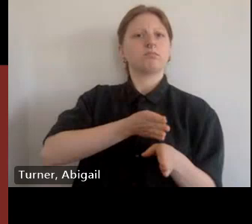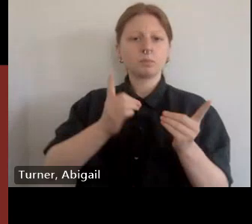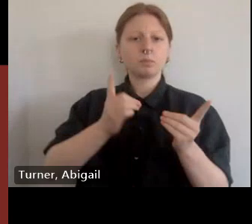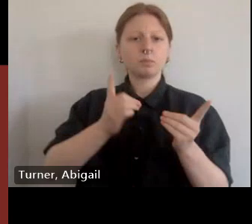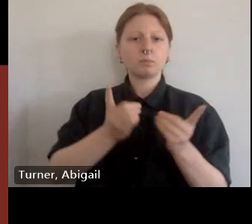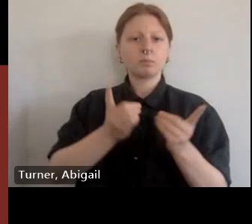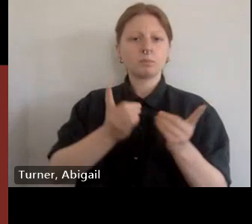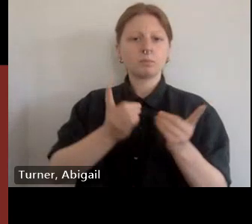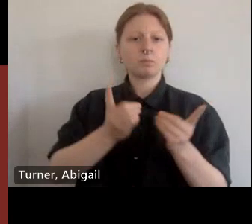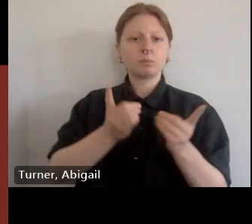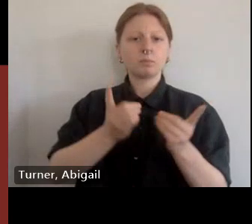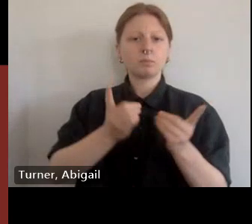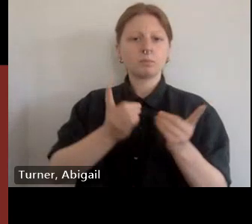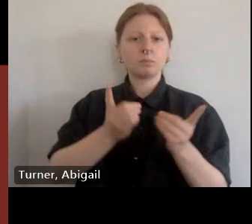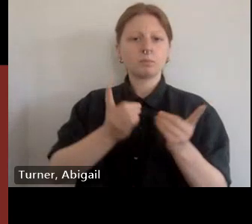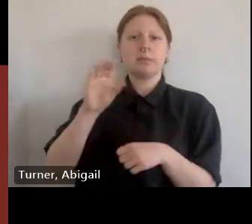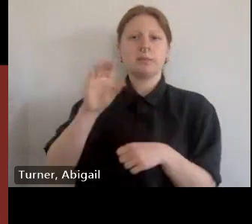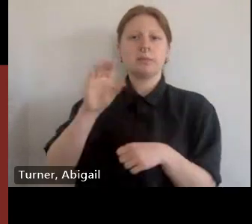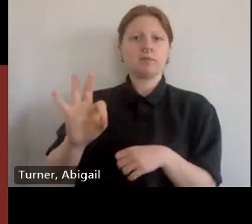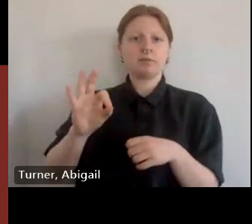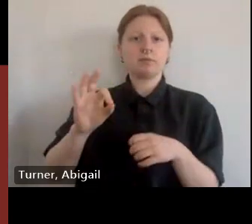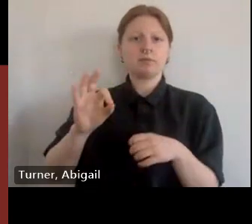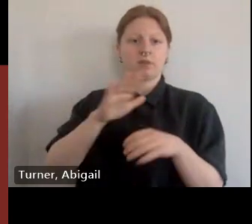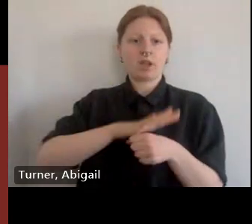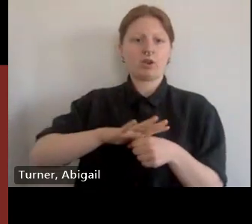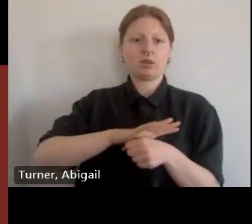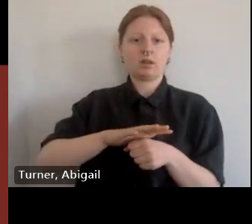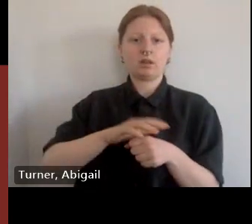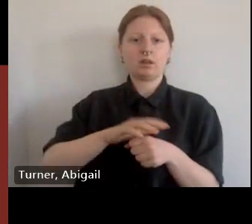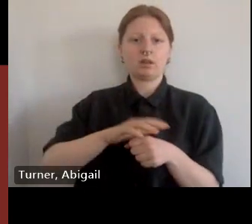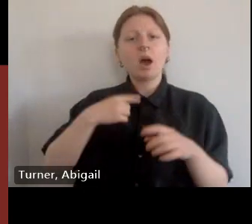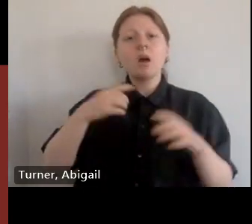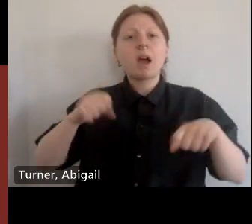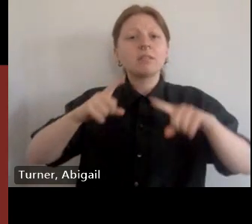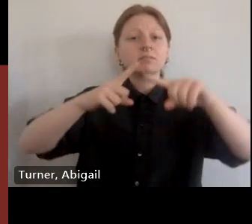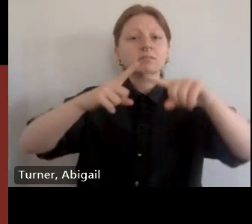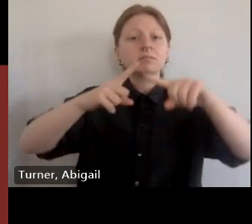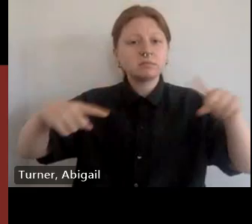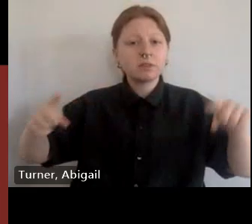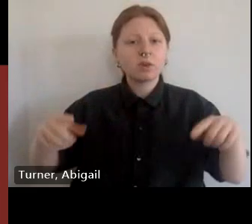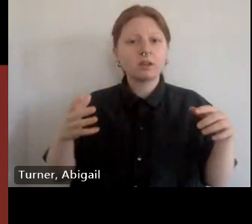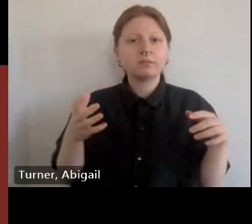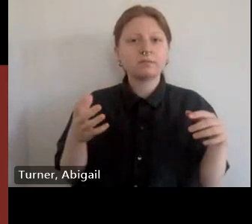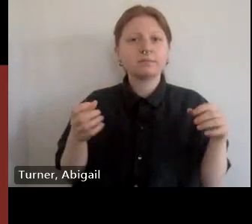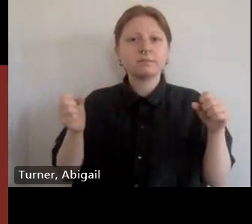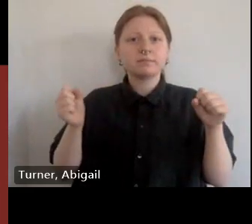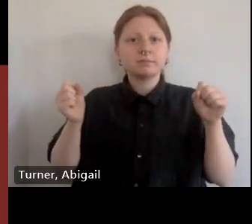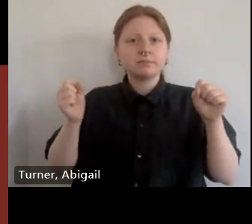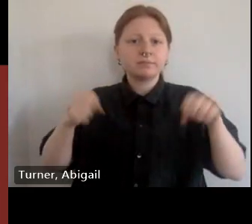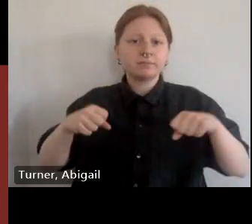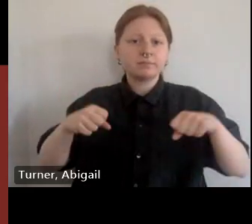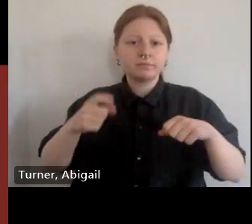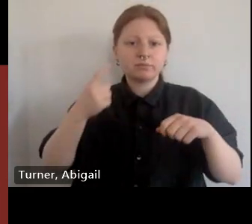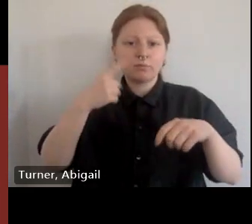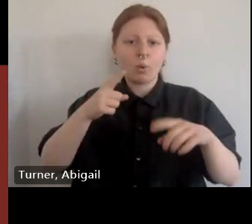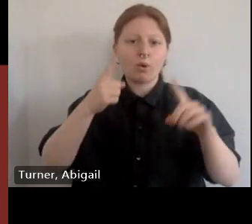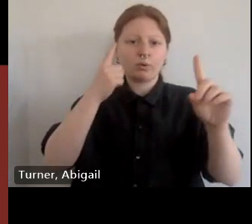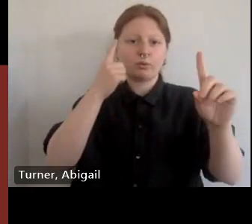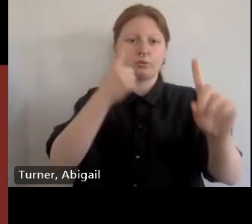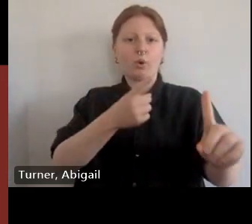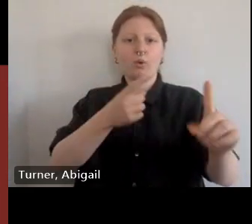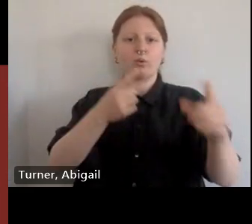these goals. The Human Resources Department has a scope that is solely internal. It works with dealing with staff